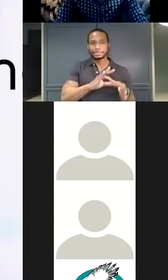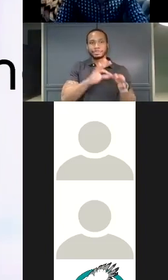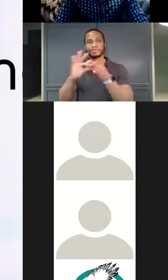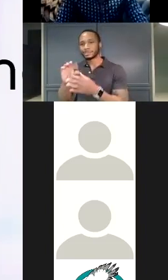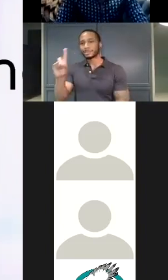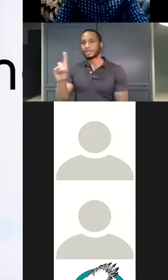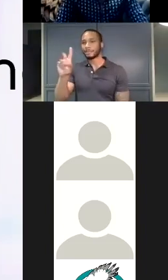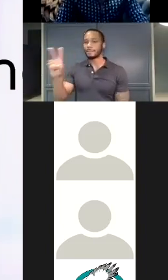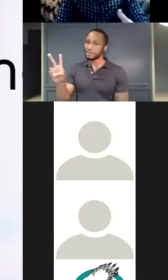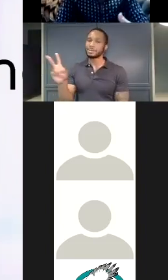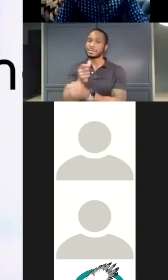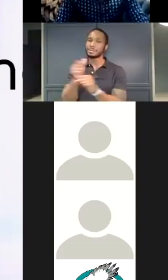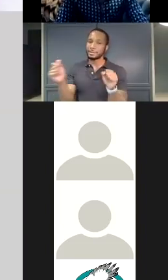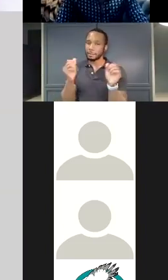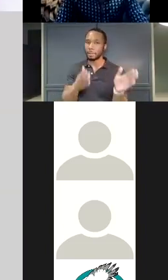domestic violence safety planning.